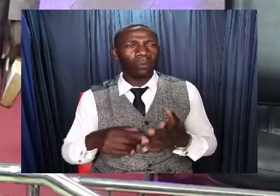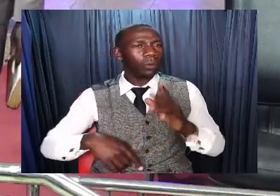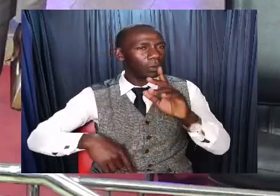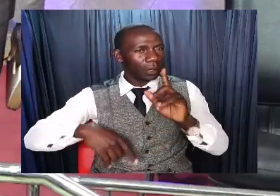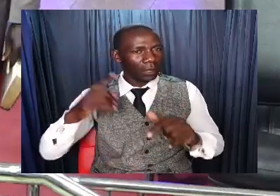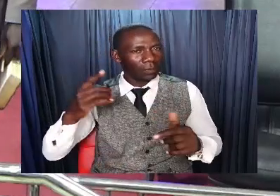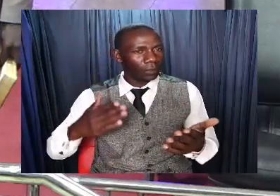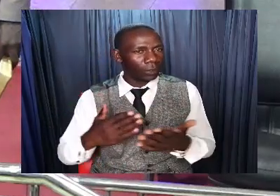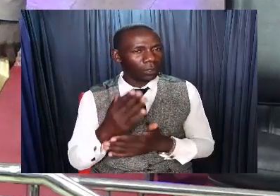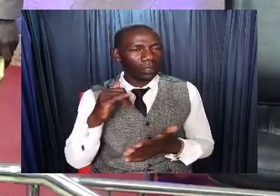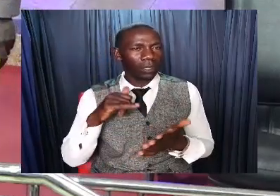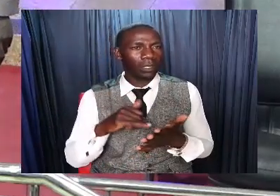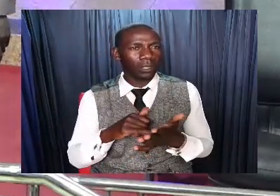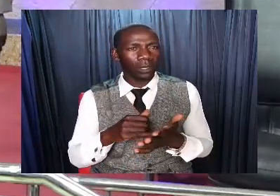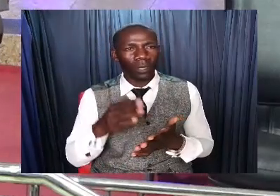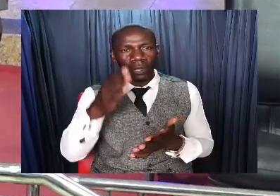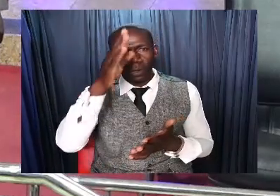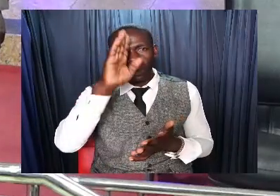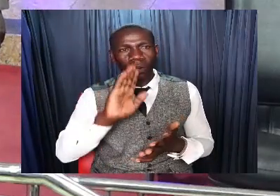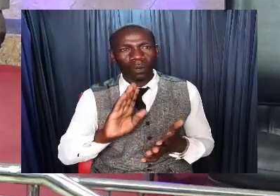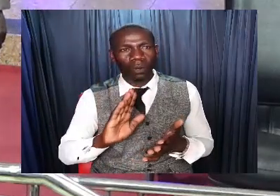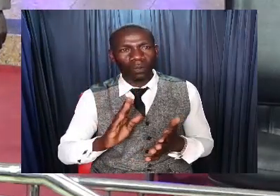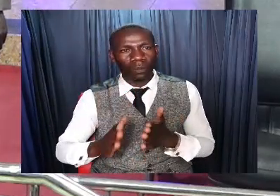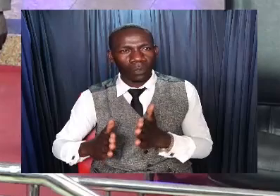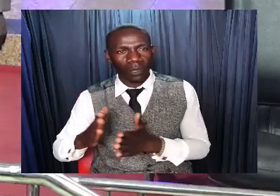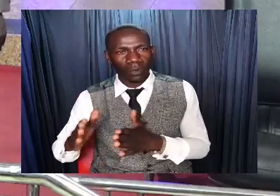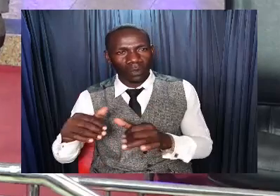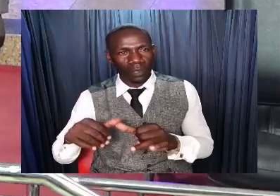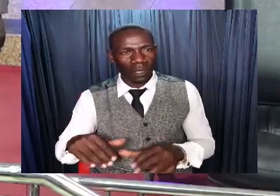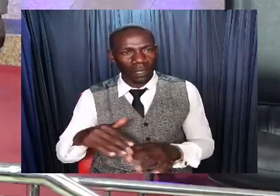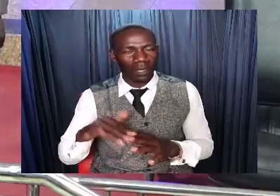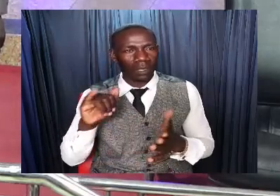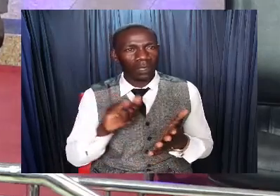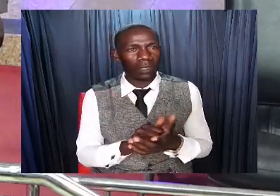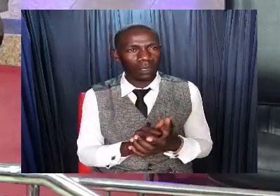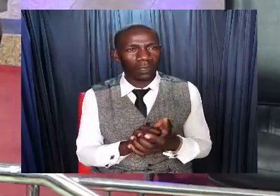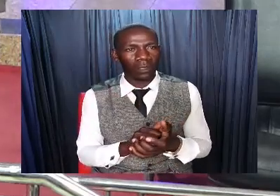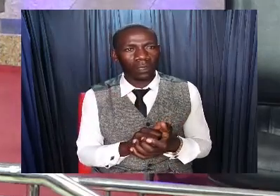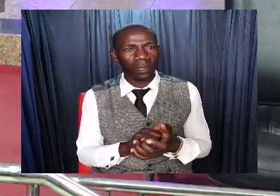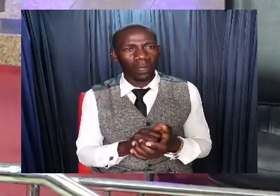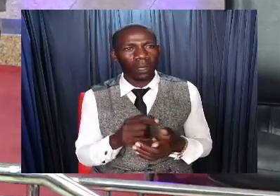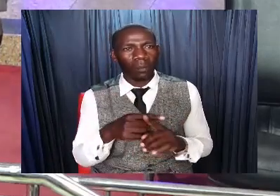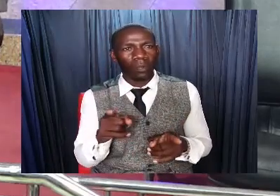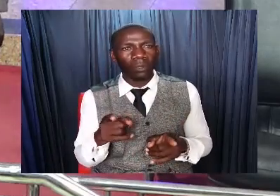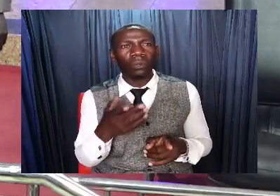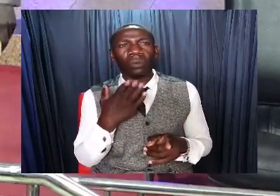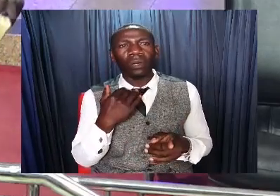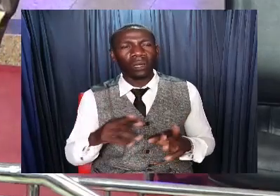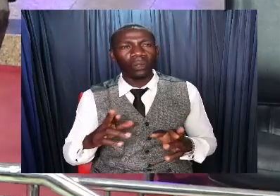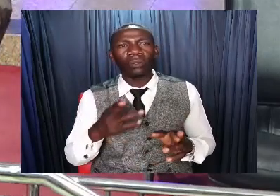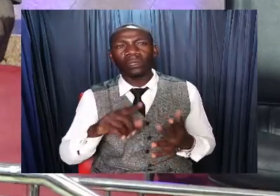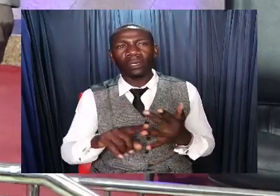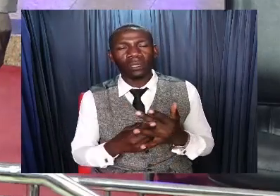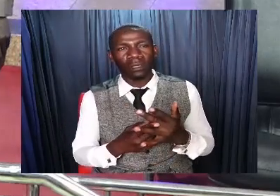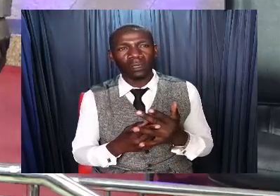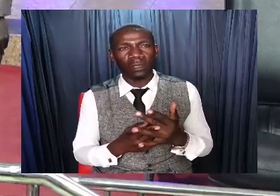ufaulu kabisa. Was to make you succeed. Na ndio Mungu alikuwa amekupangia uishi kwayo. And maybe God had planned you to live in that business. Lakini wewe utakataa ukianza. But you want